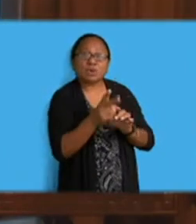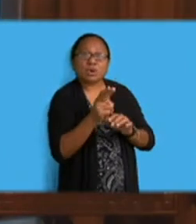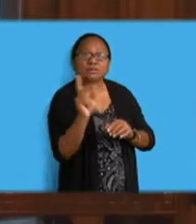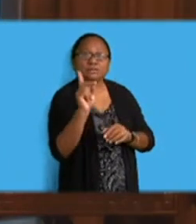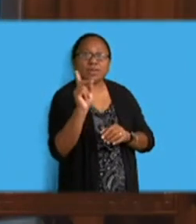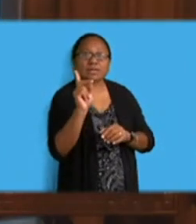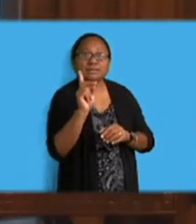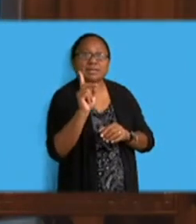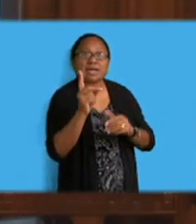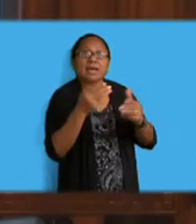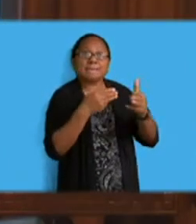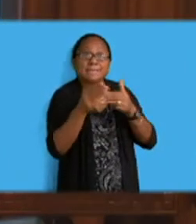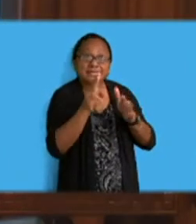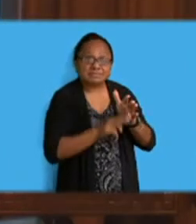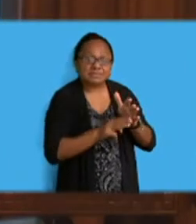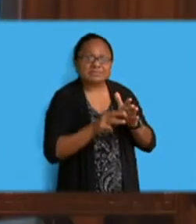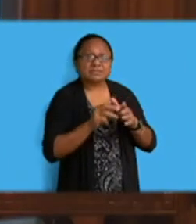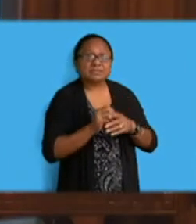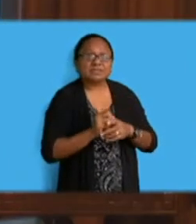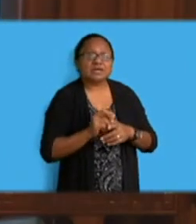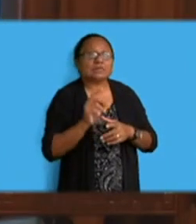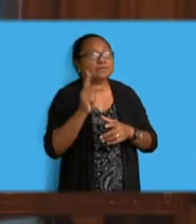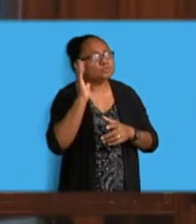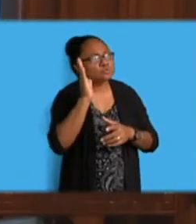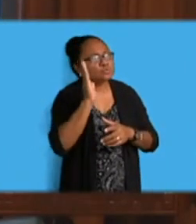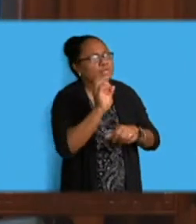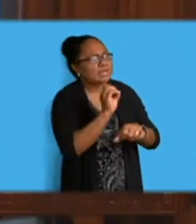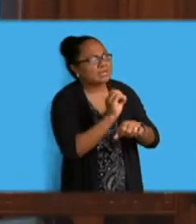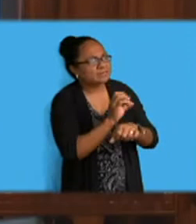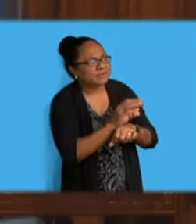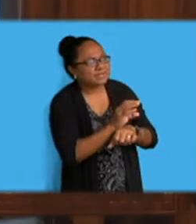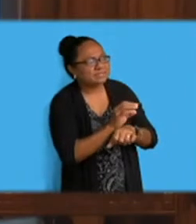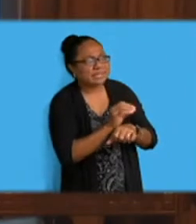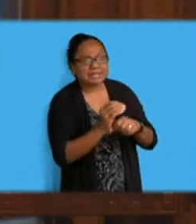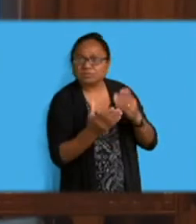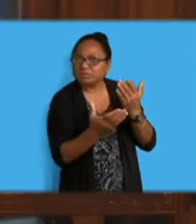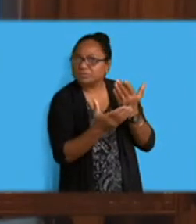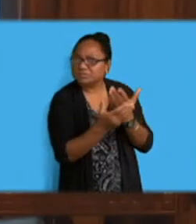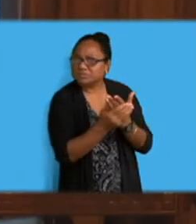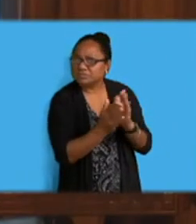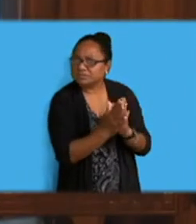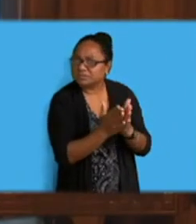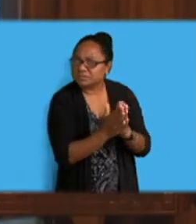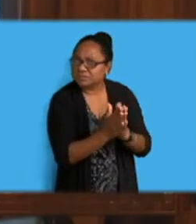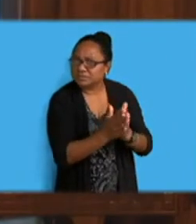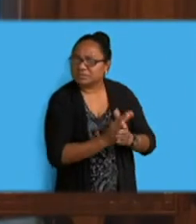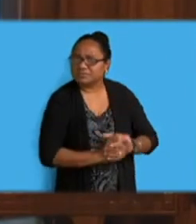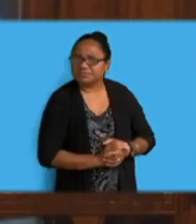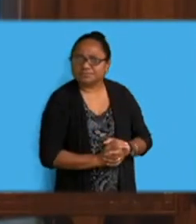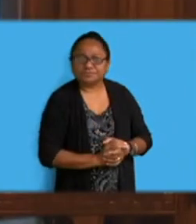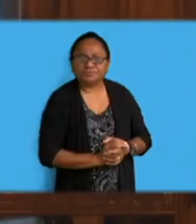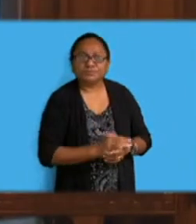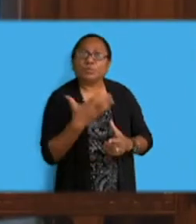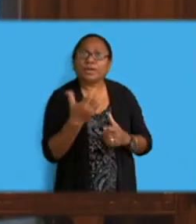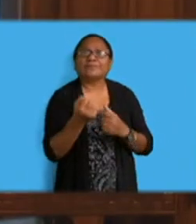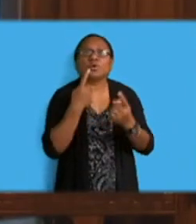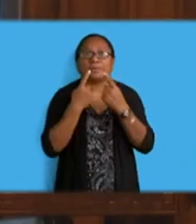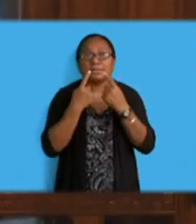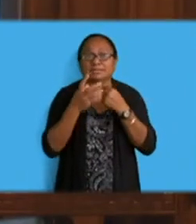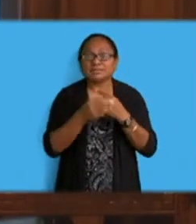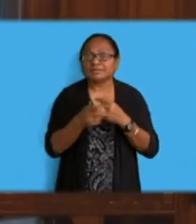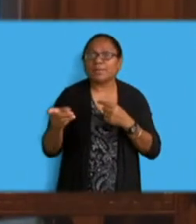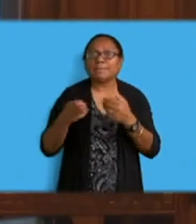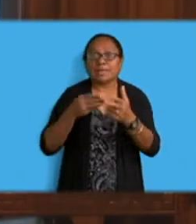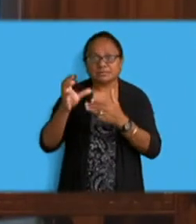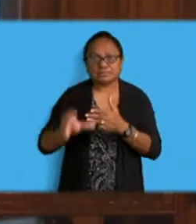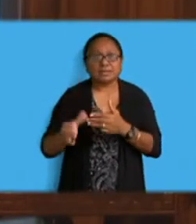a management book for school handbook, a revised management school handbook. We had comments like from managers that there was in the